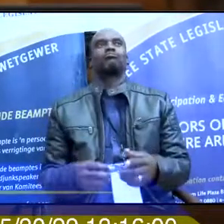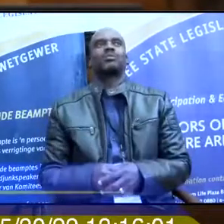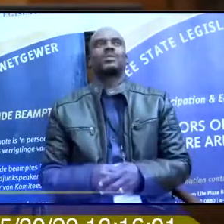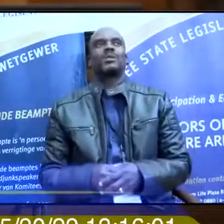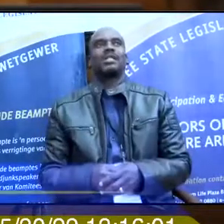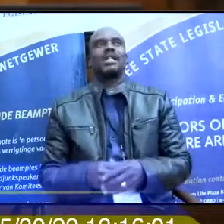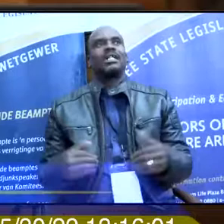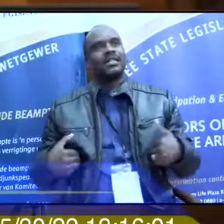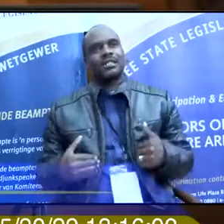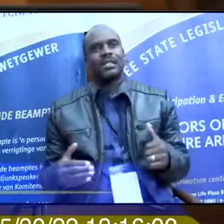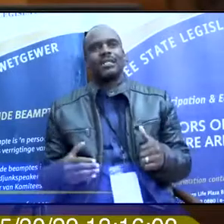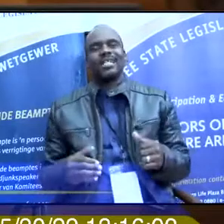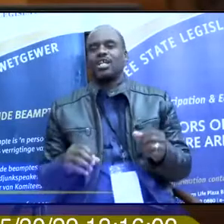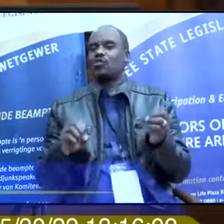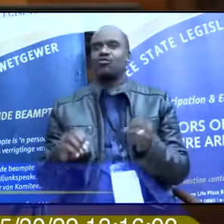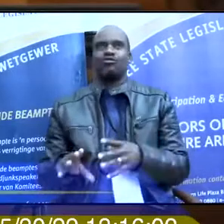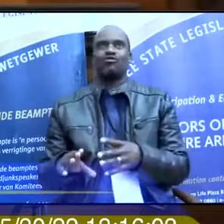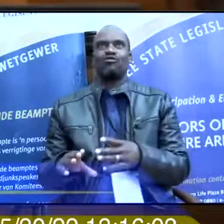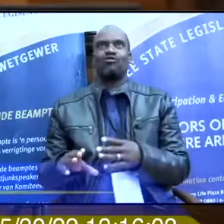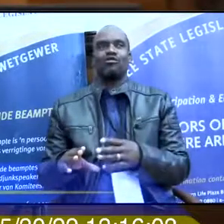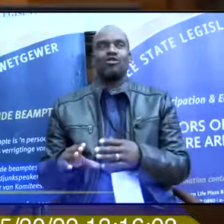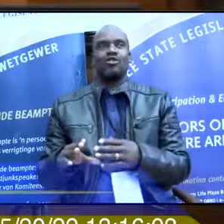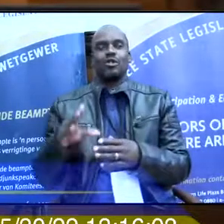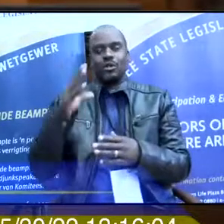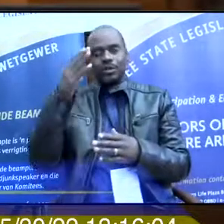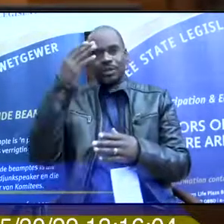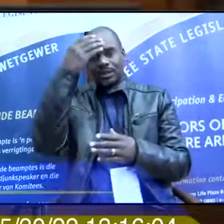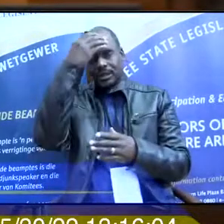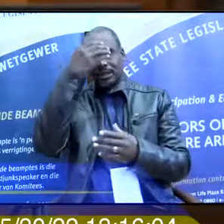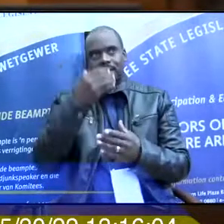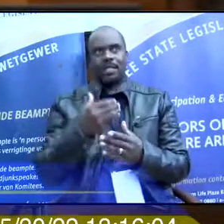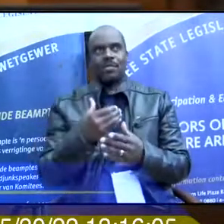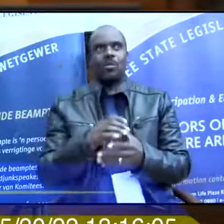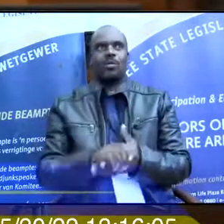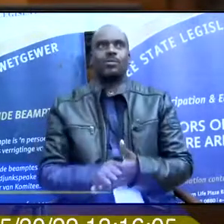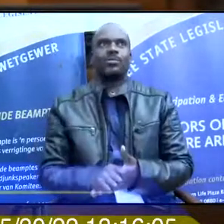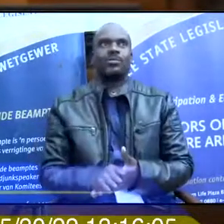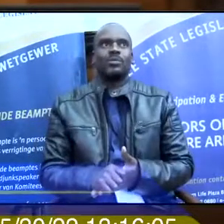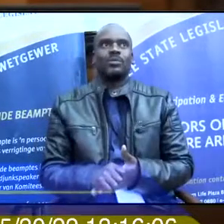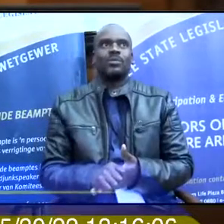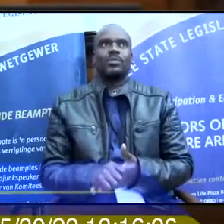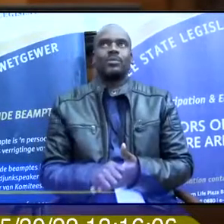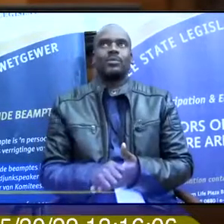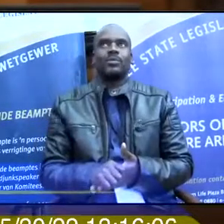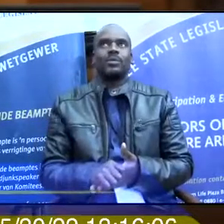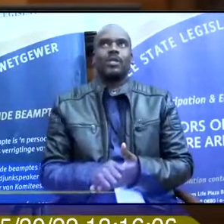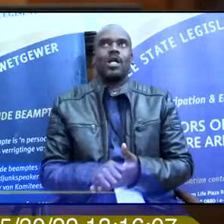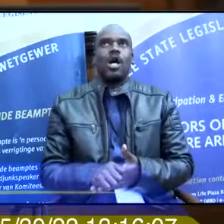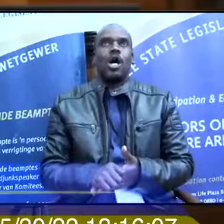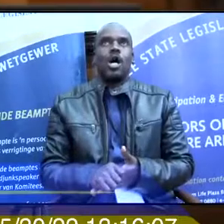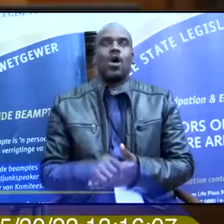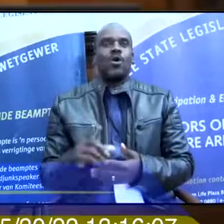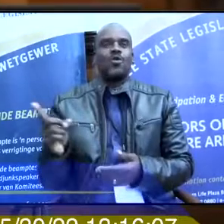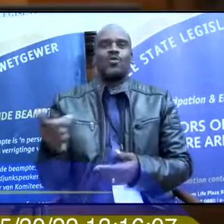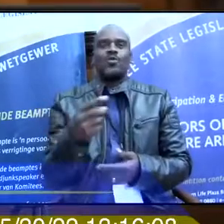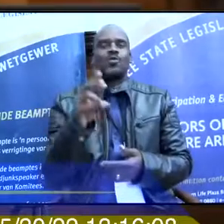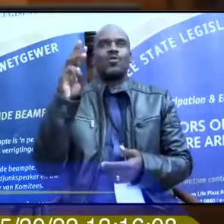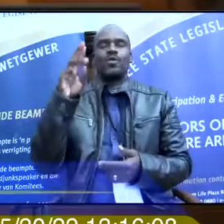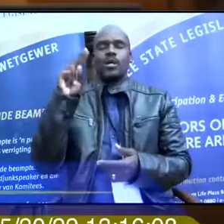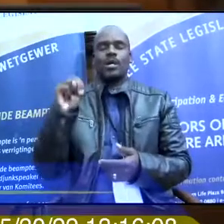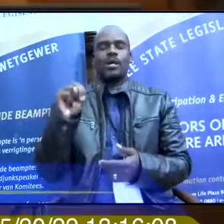lose trust in the governing party i come right from there how we mentioned the issue of health and